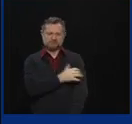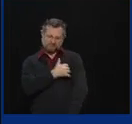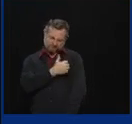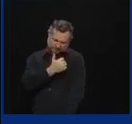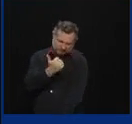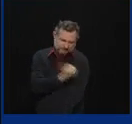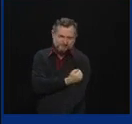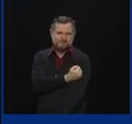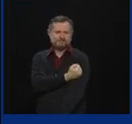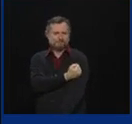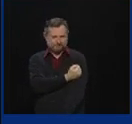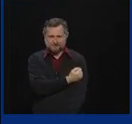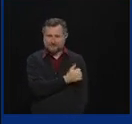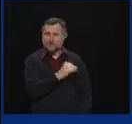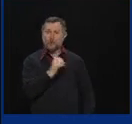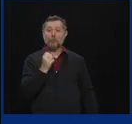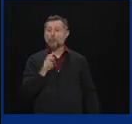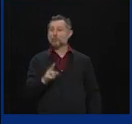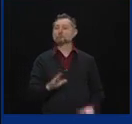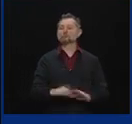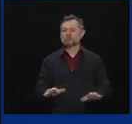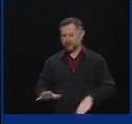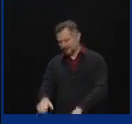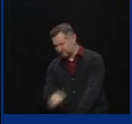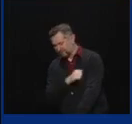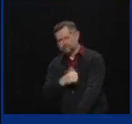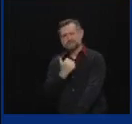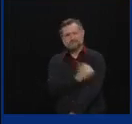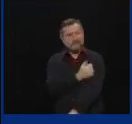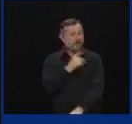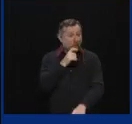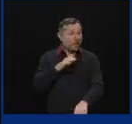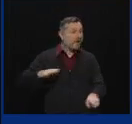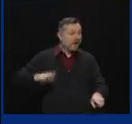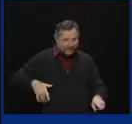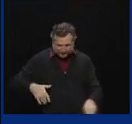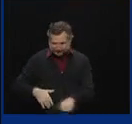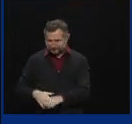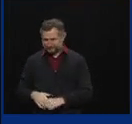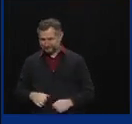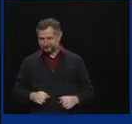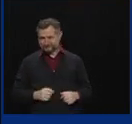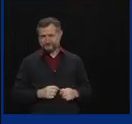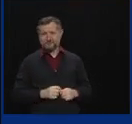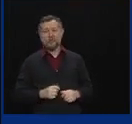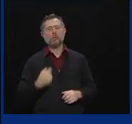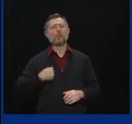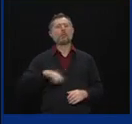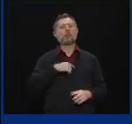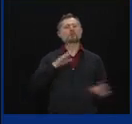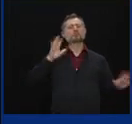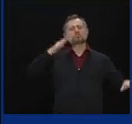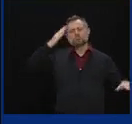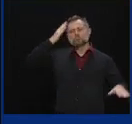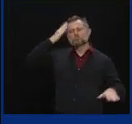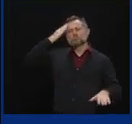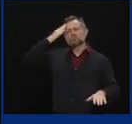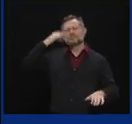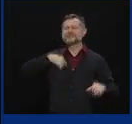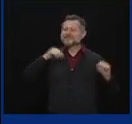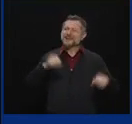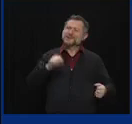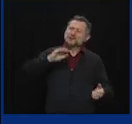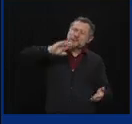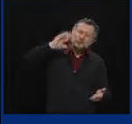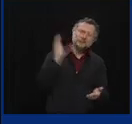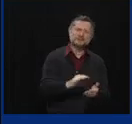children vaccinated if they haven't been vaccinated, because what we know is we can reduce the spread of COVID-19 if we take